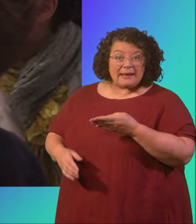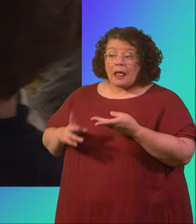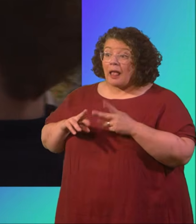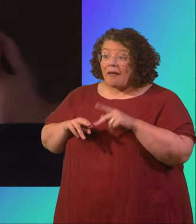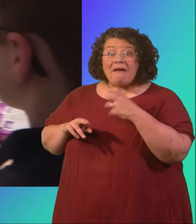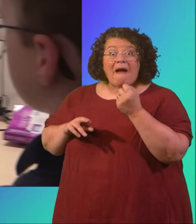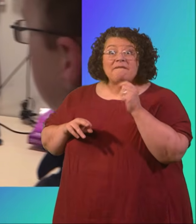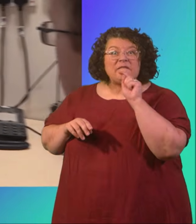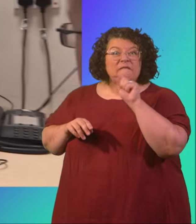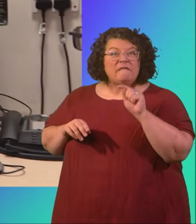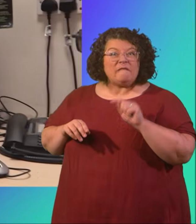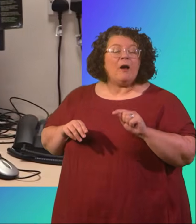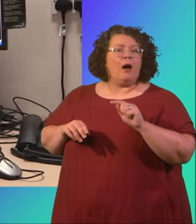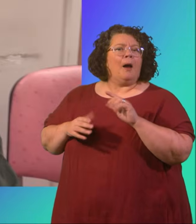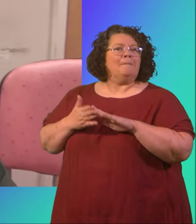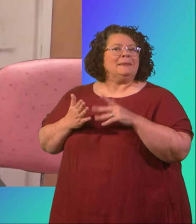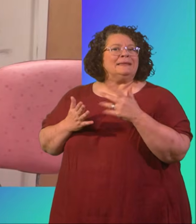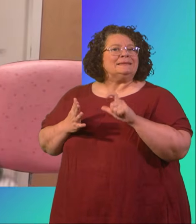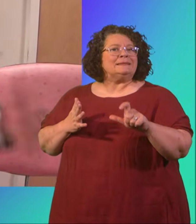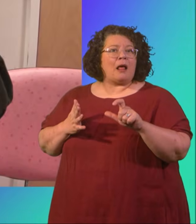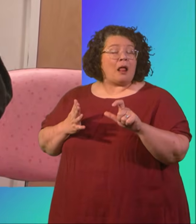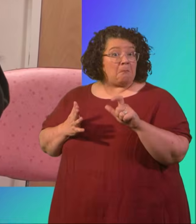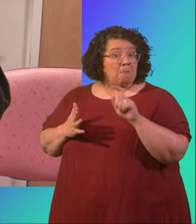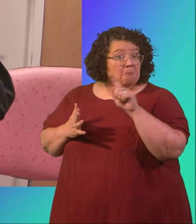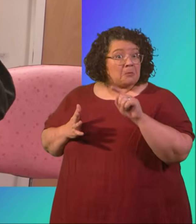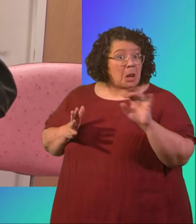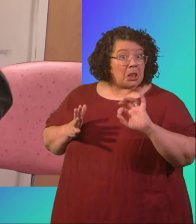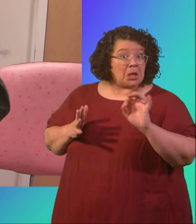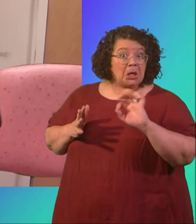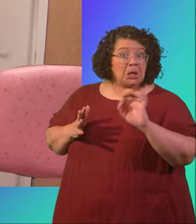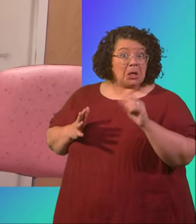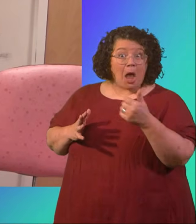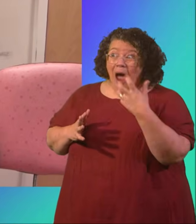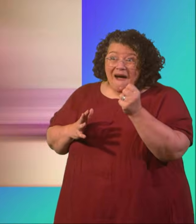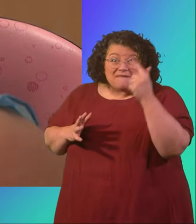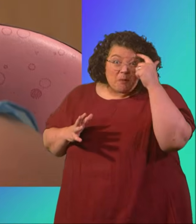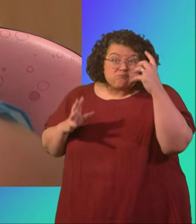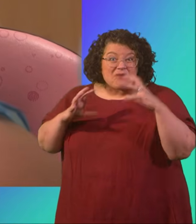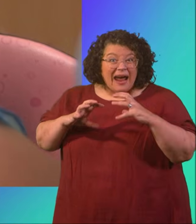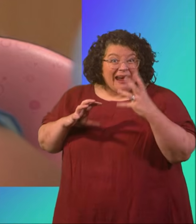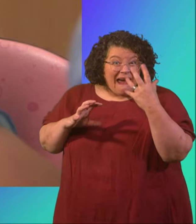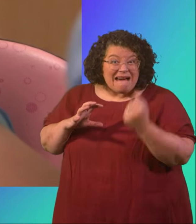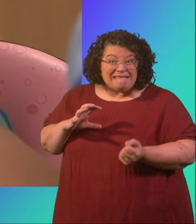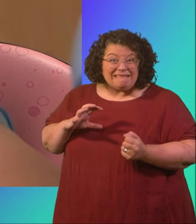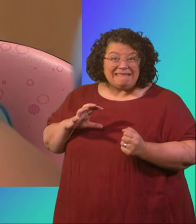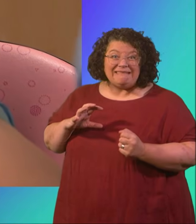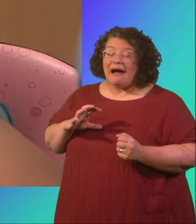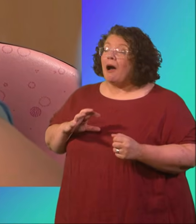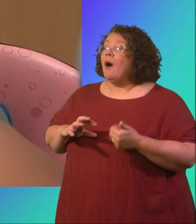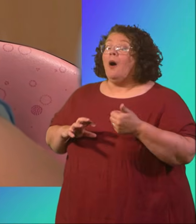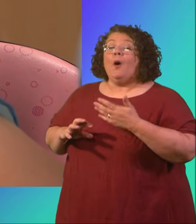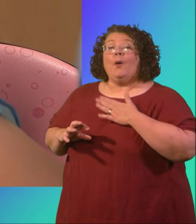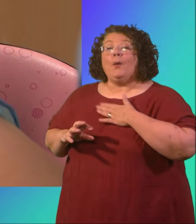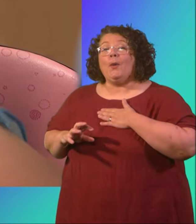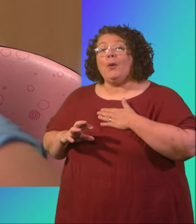at all. nothing in there at all. Well, there is his brain, Mum. Good news, it's the all clear for Harry. Stone-free, Harry's patched up and